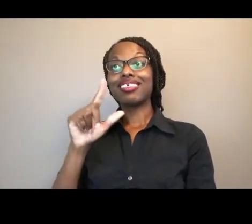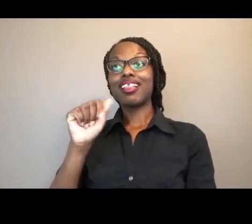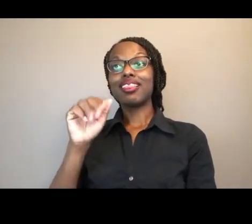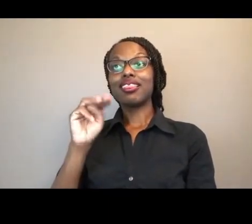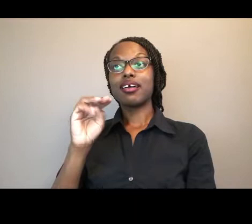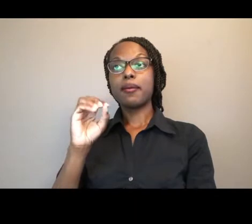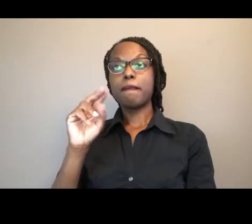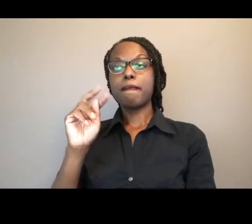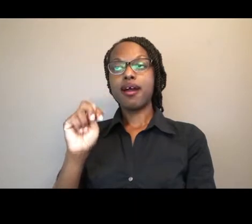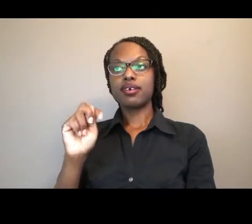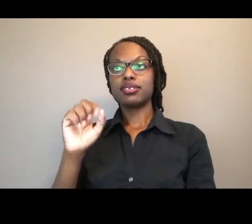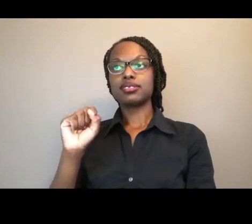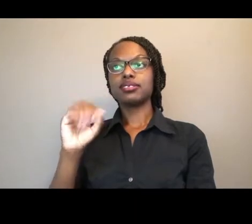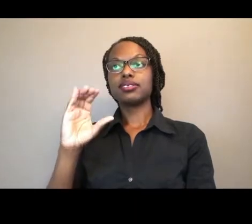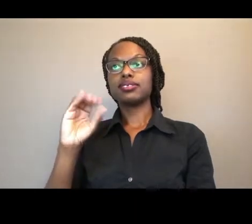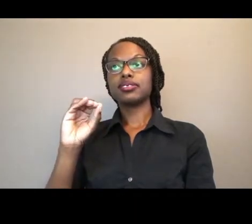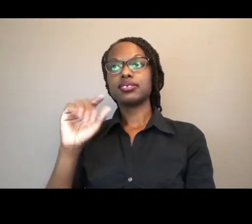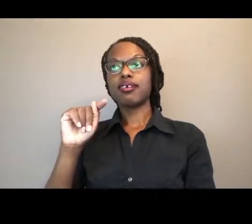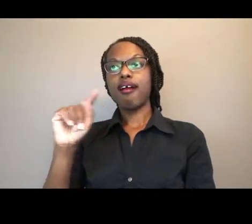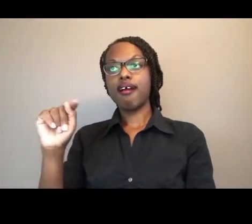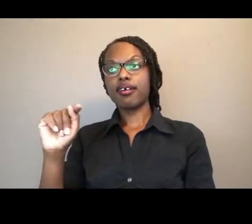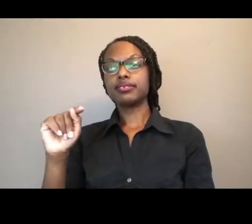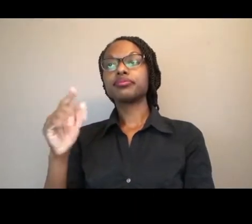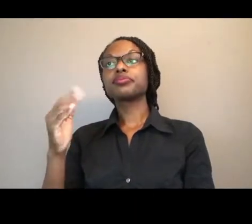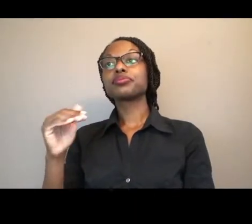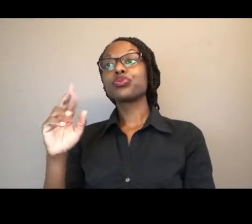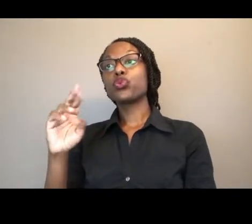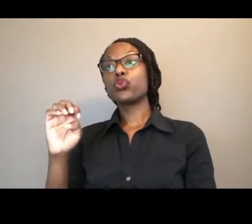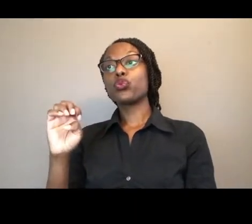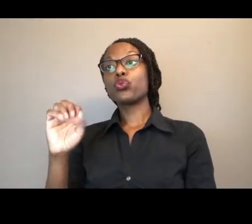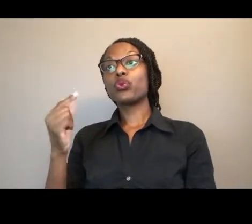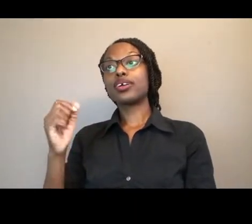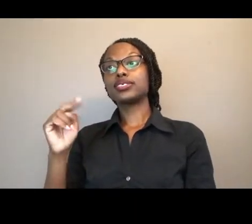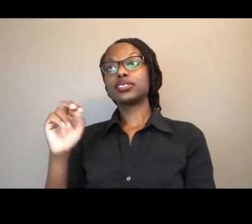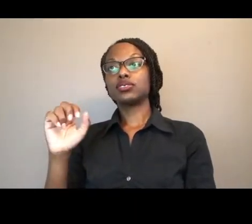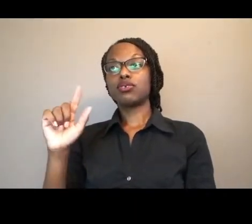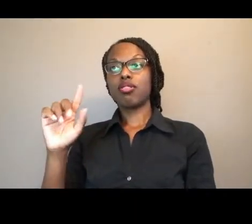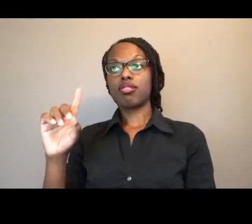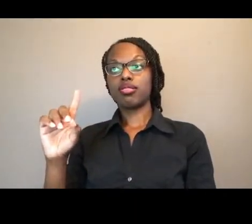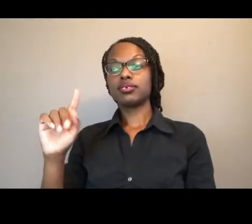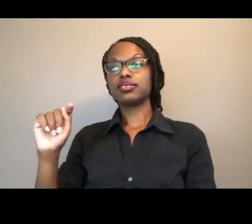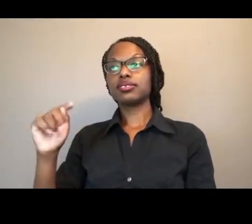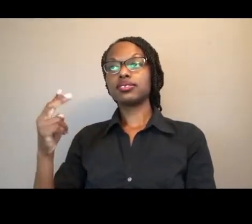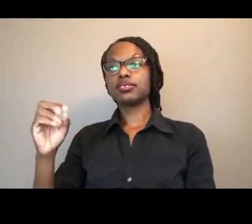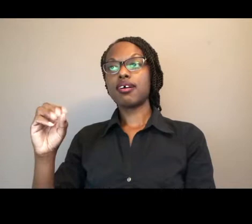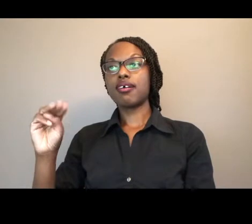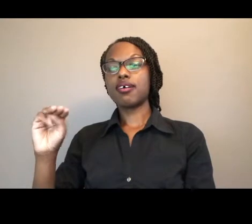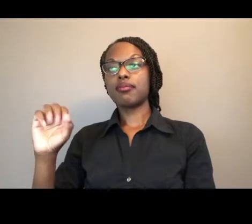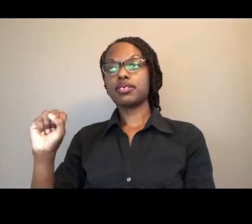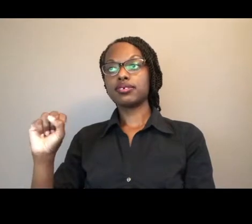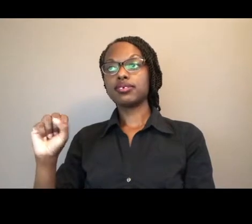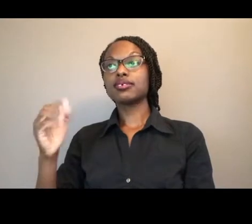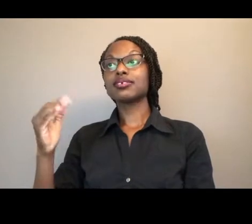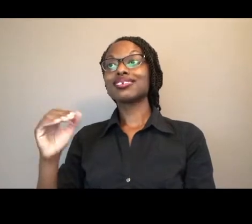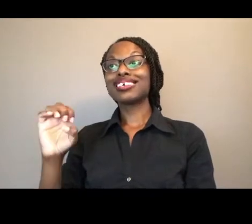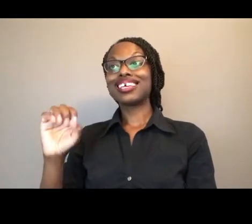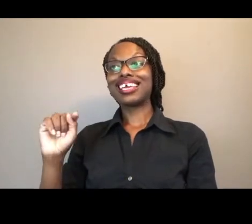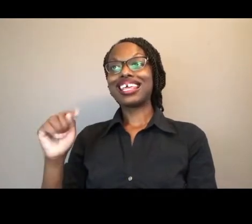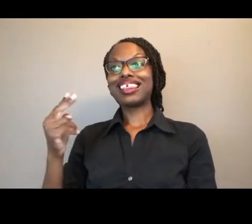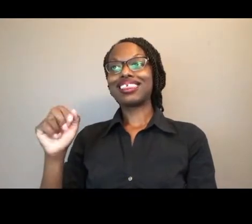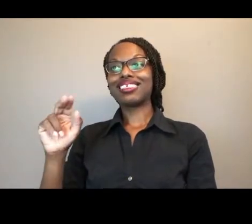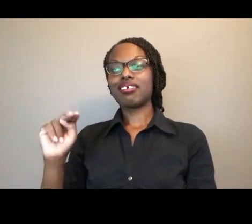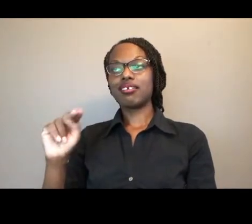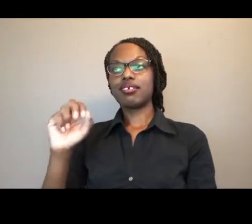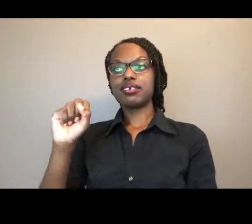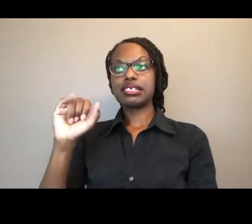of the people we have lost in both the disability community and communities of color by holding police accountable for their actions so that our communities can